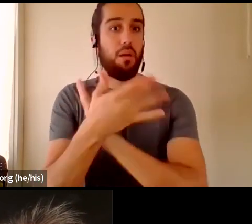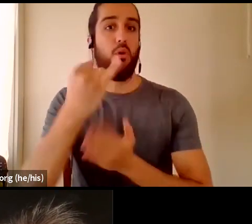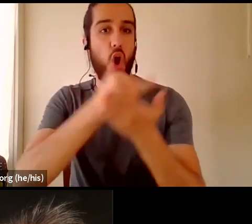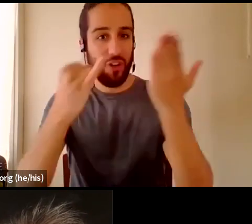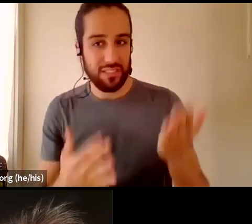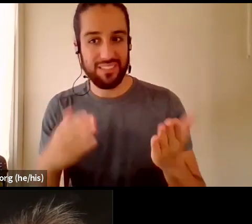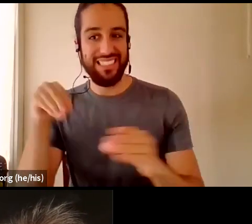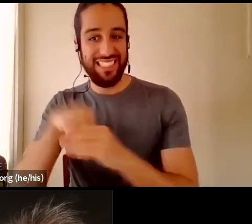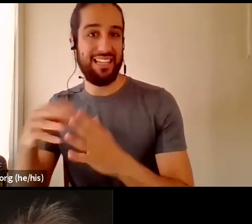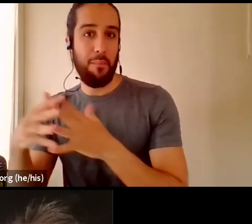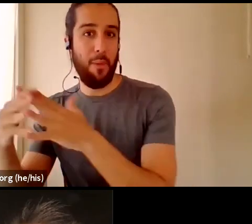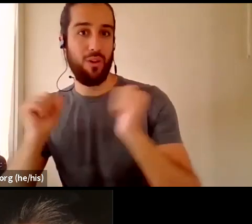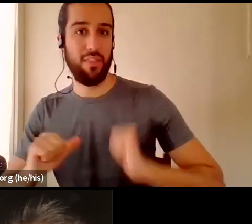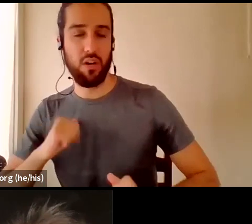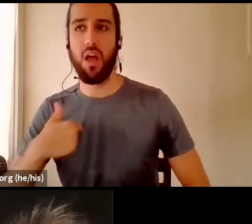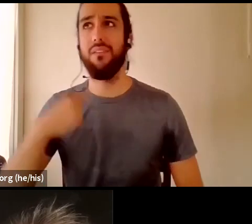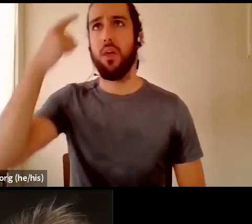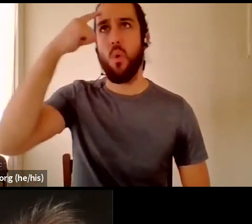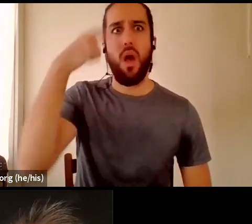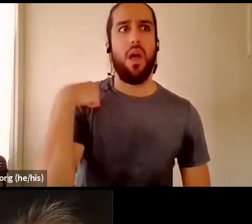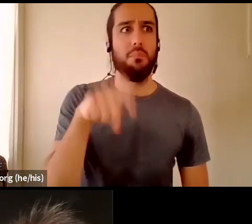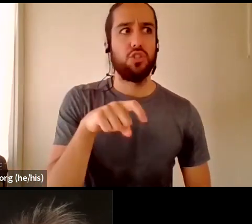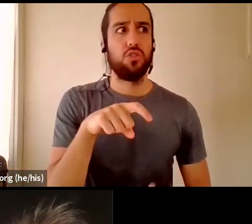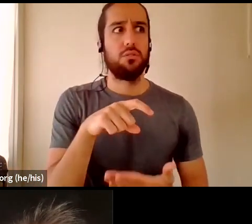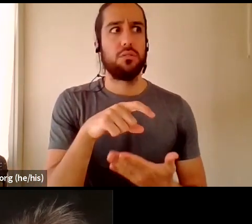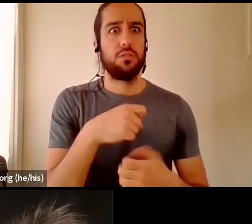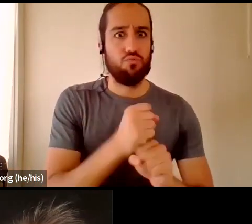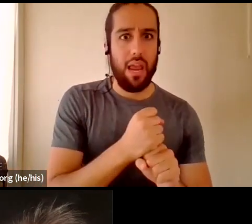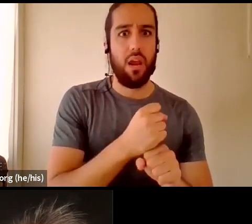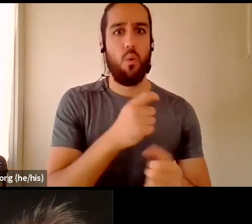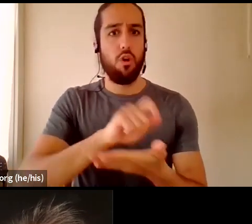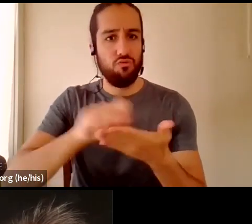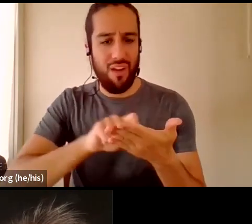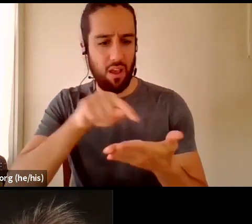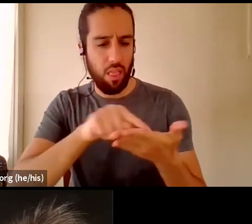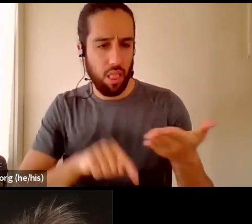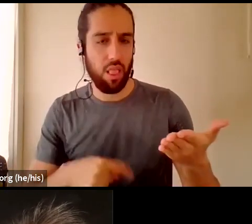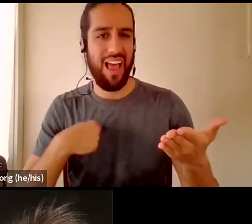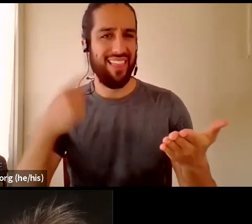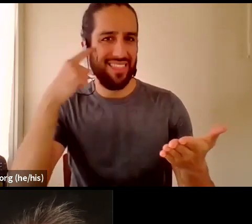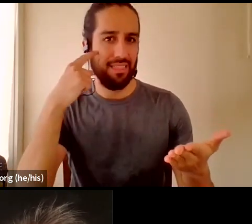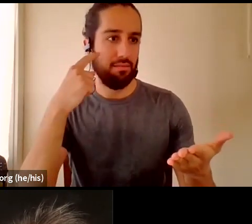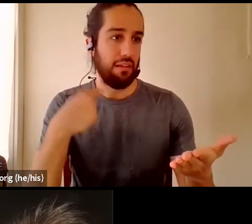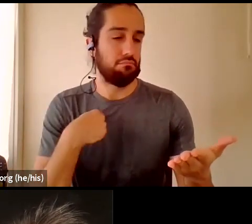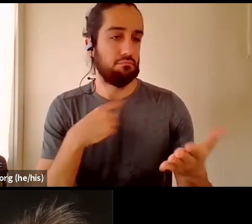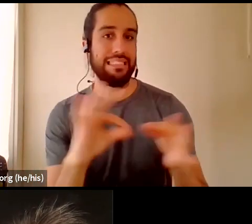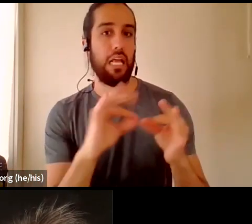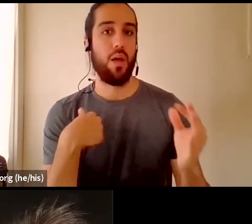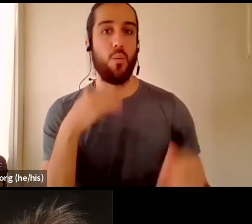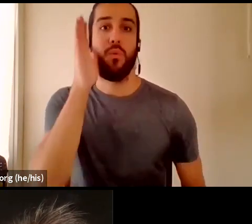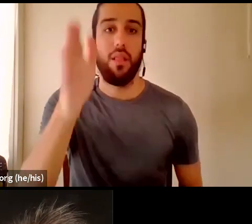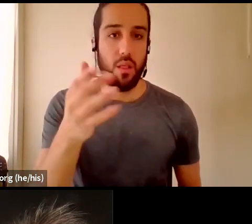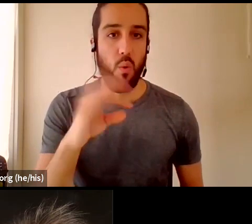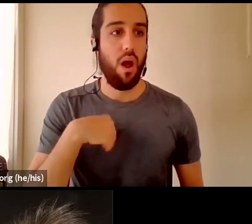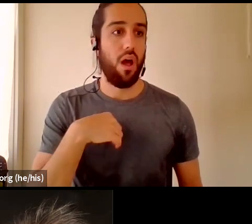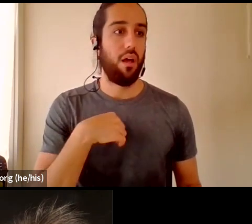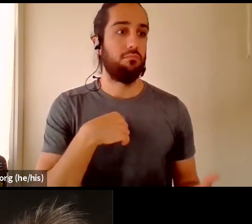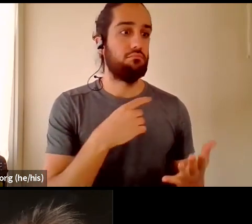be writing. Or I should be creating that thing that I kept saying, or I should be reading all those books that I said I was going to, wanted to get